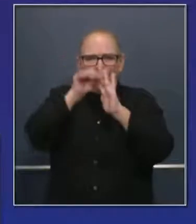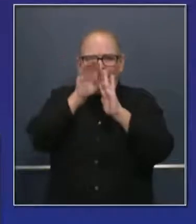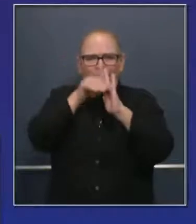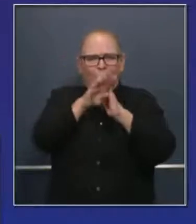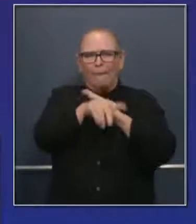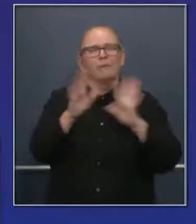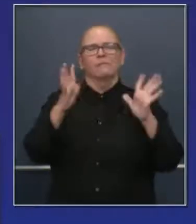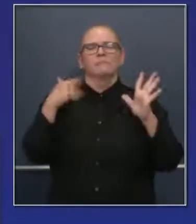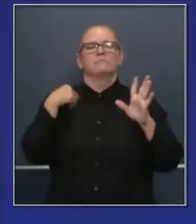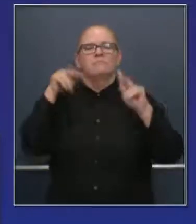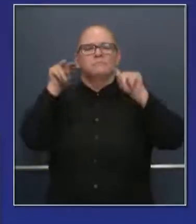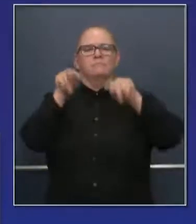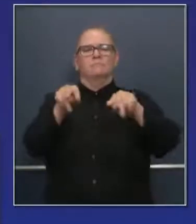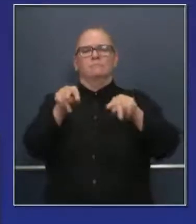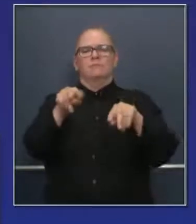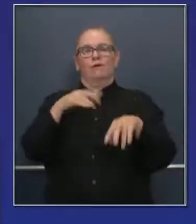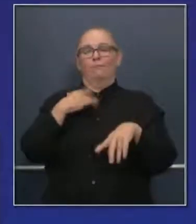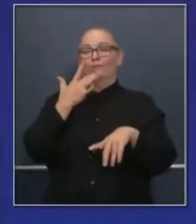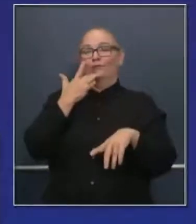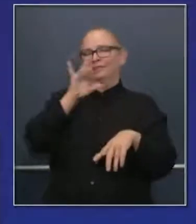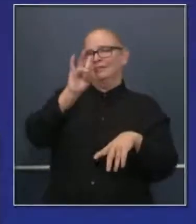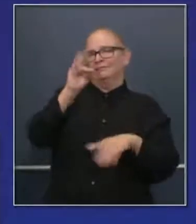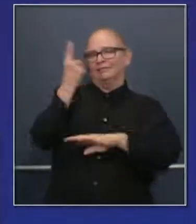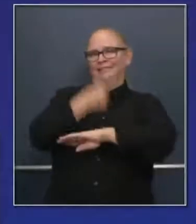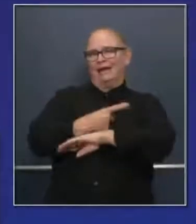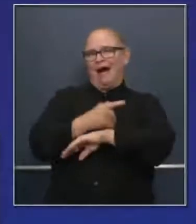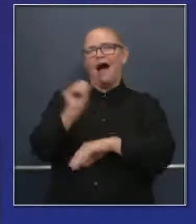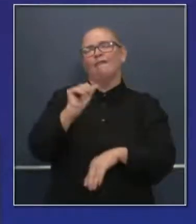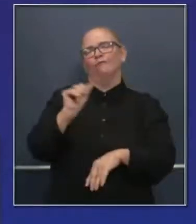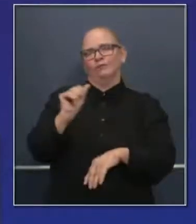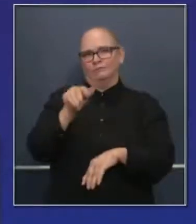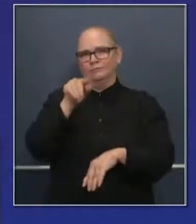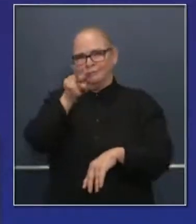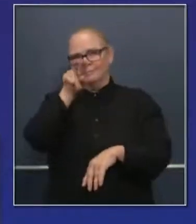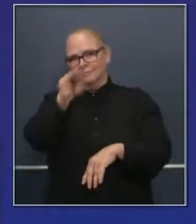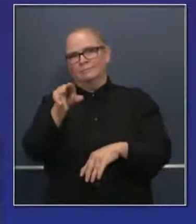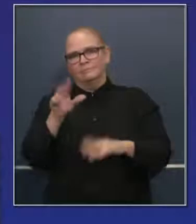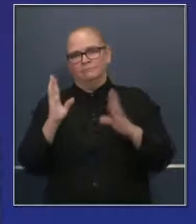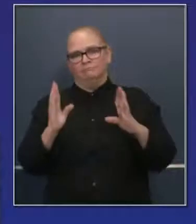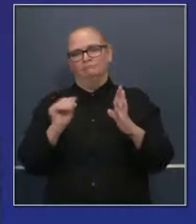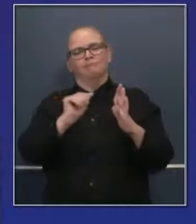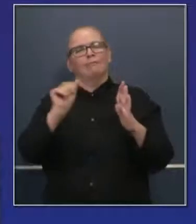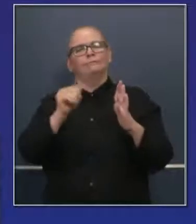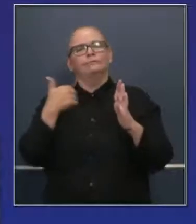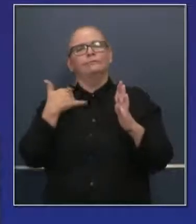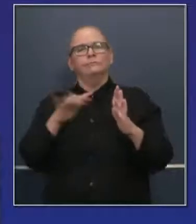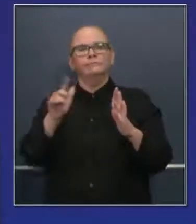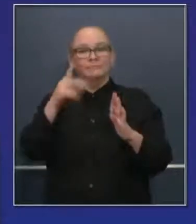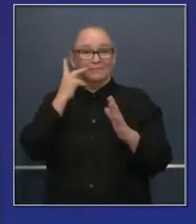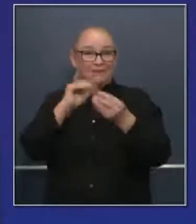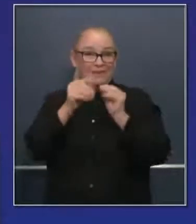Mondays. That's why the 7-day average becomes even more important. And that 7-day average you'll see at